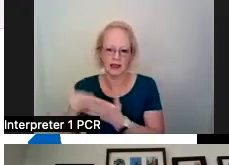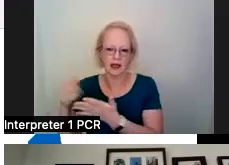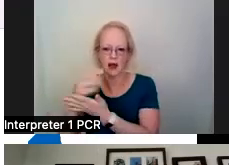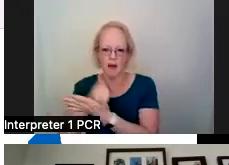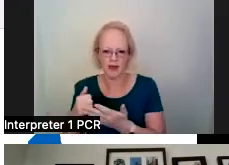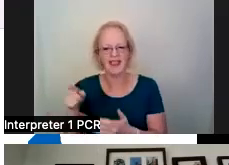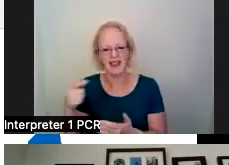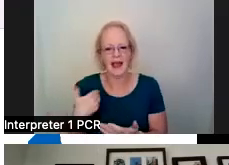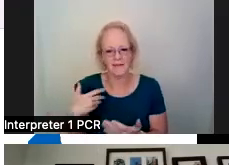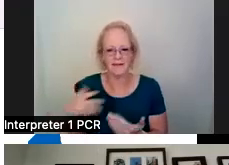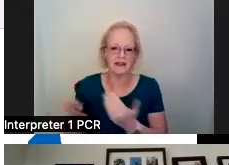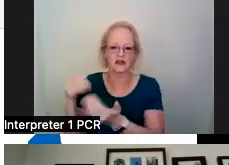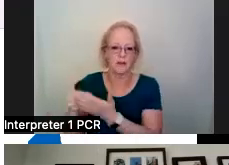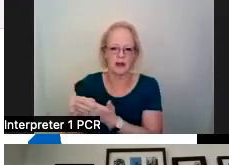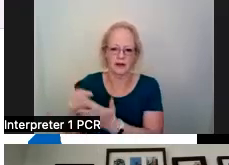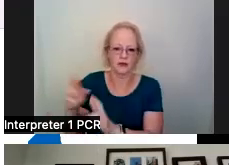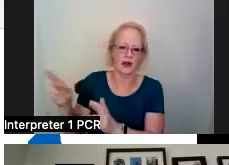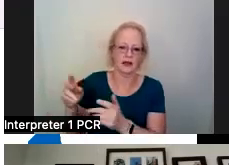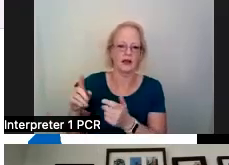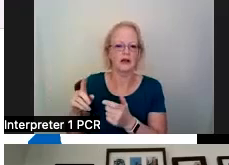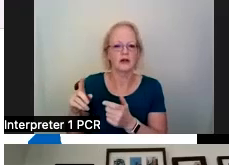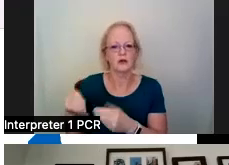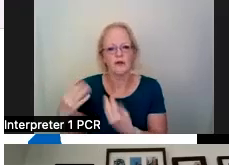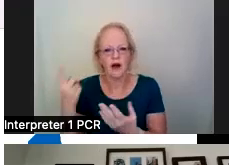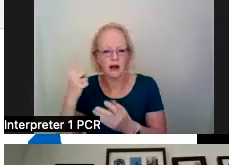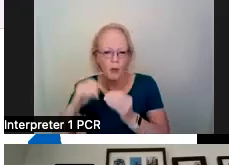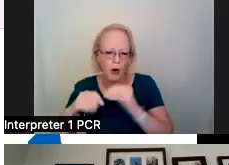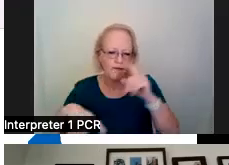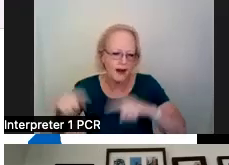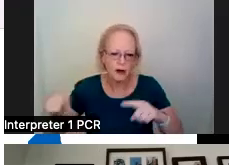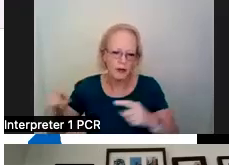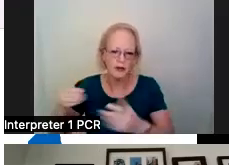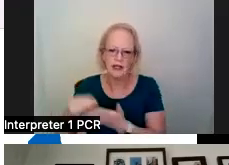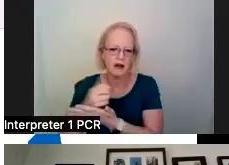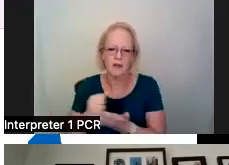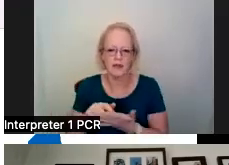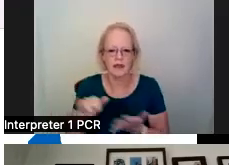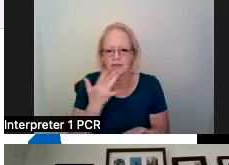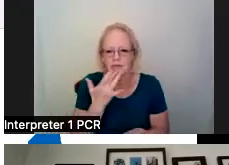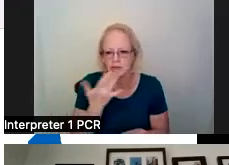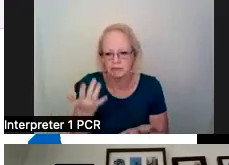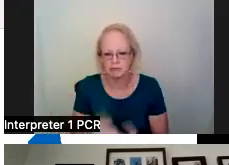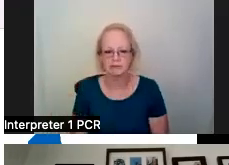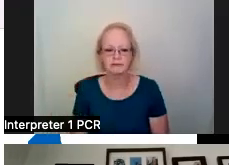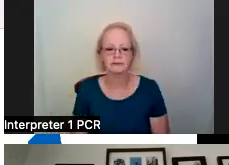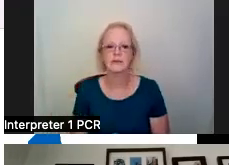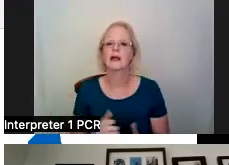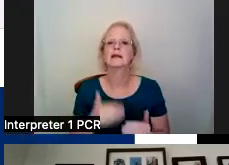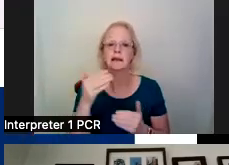to provide for a more variable income at their discretion. Next slide,